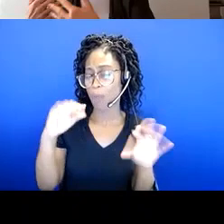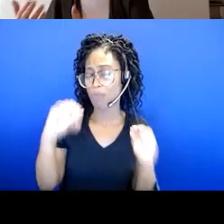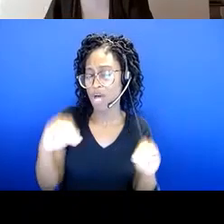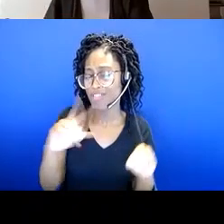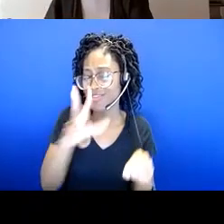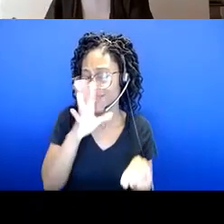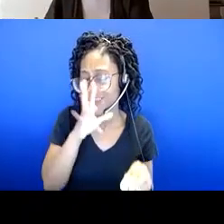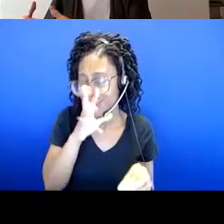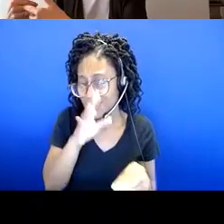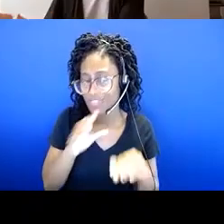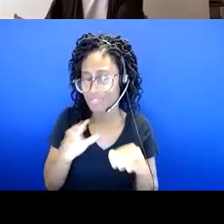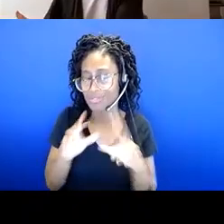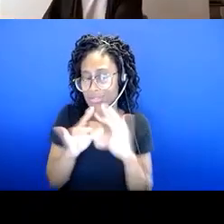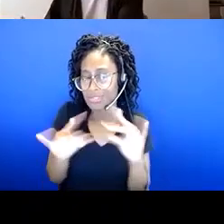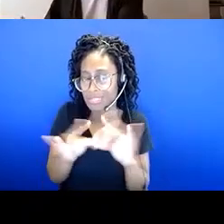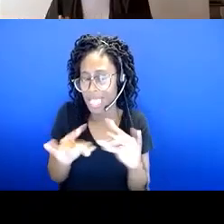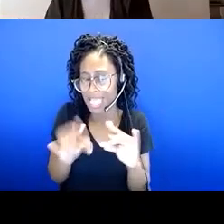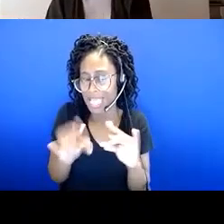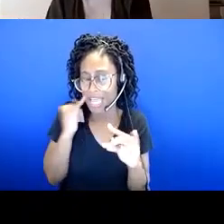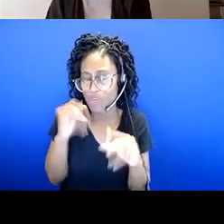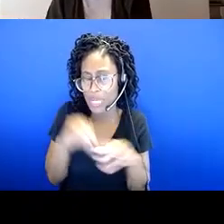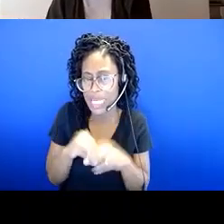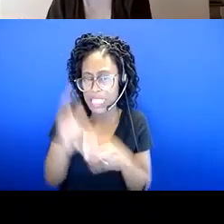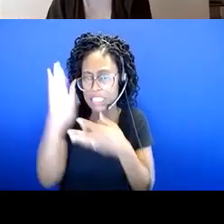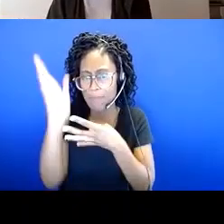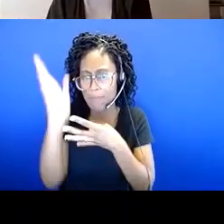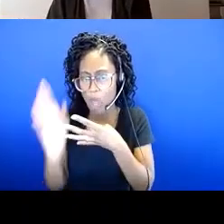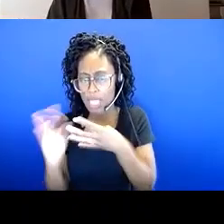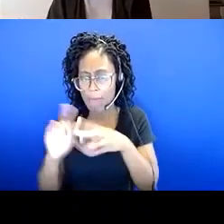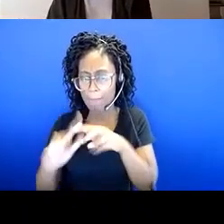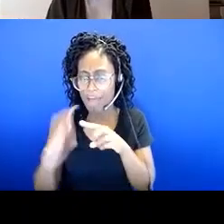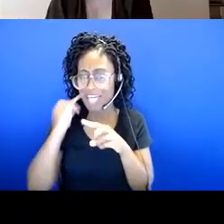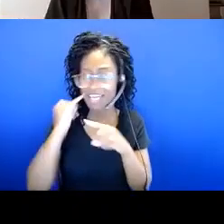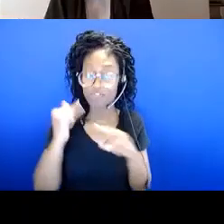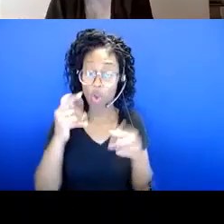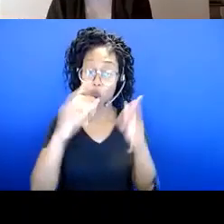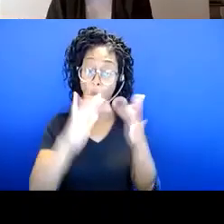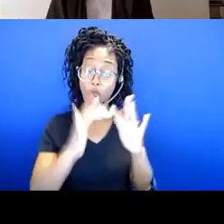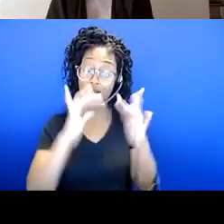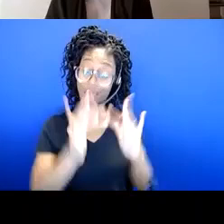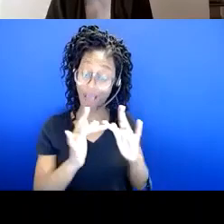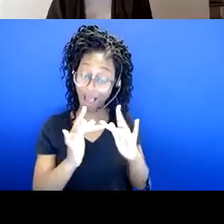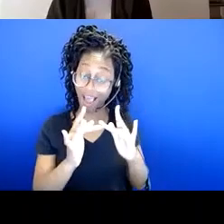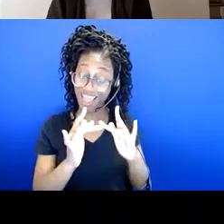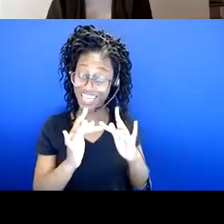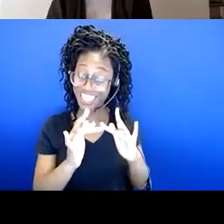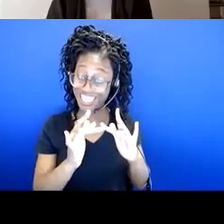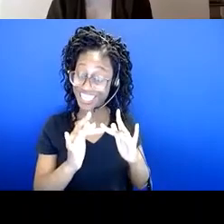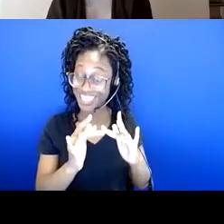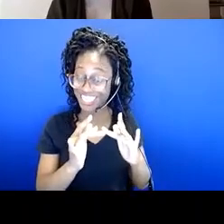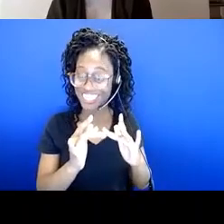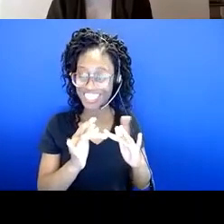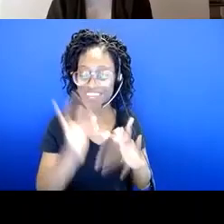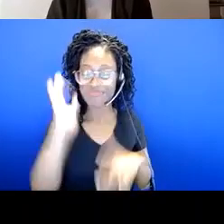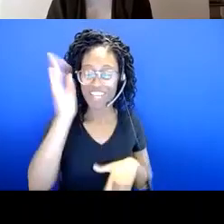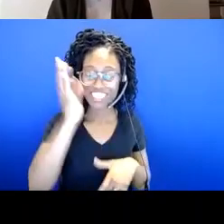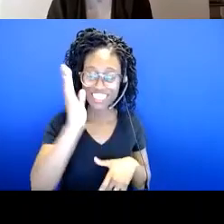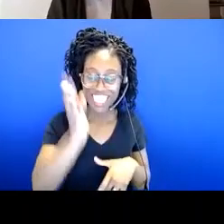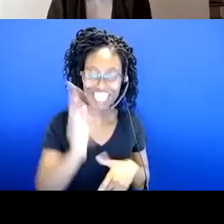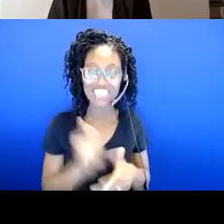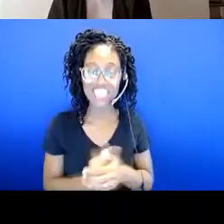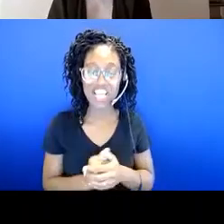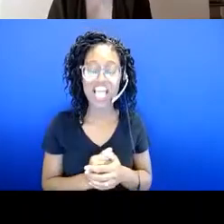the meeting, just as you prepare your paper for the online paper repository, we're going to encourage all those who